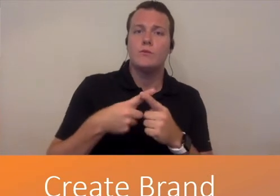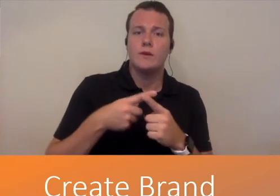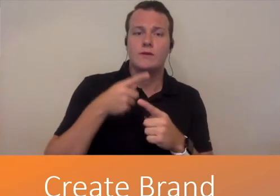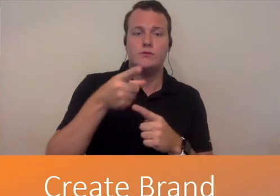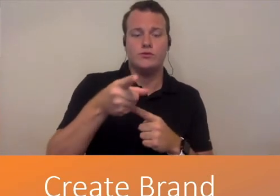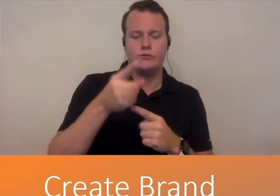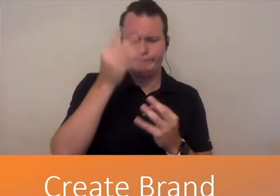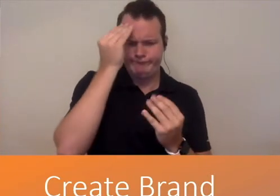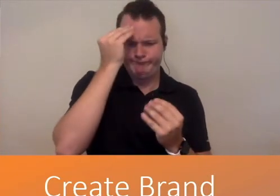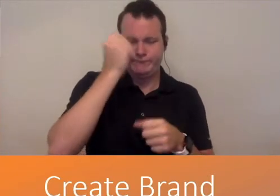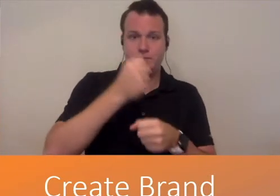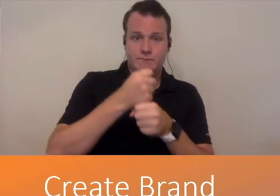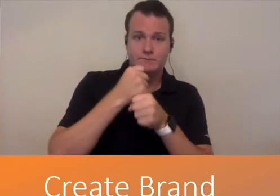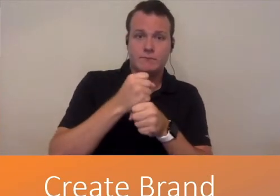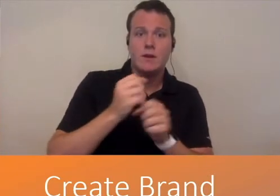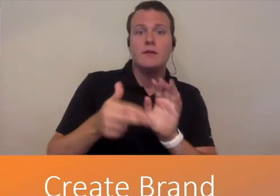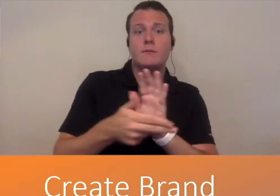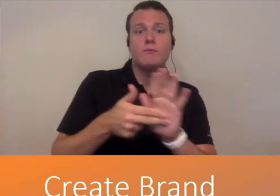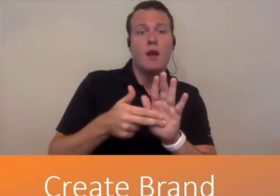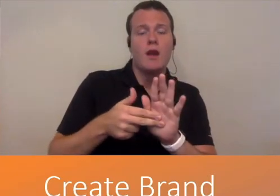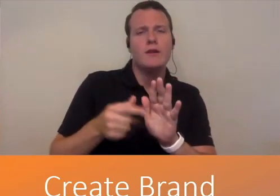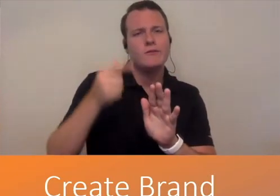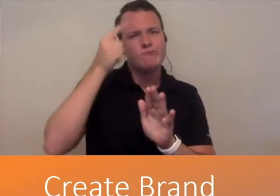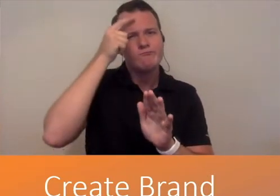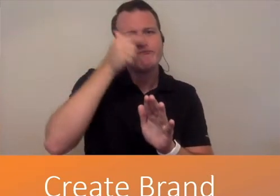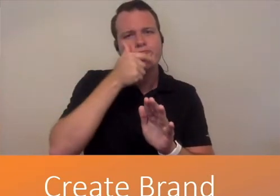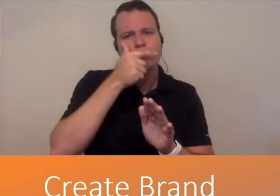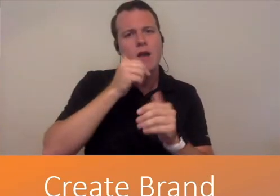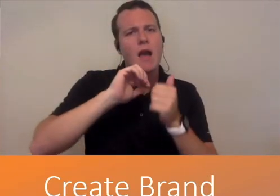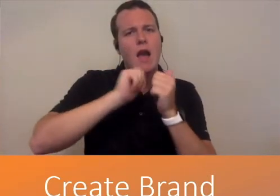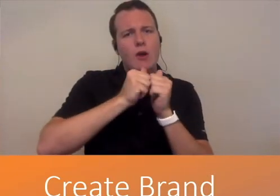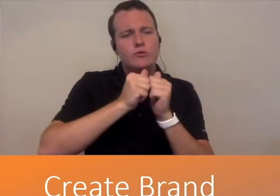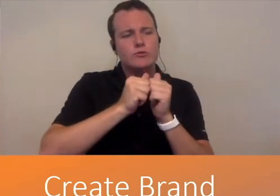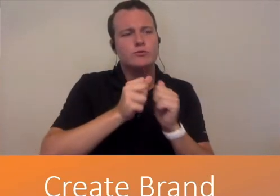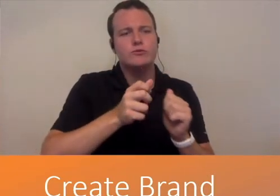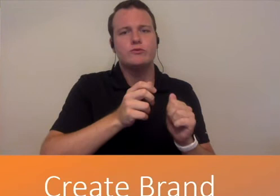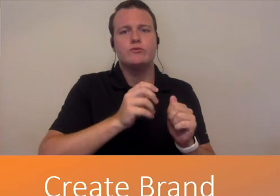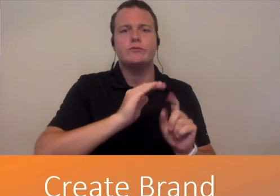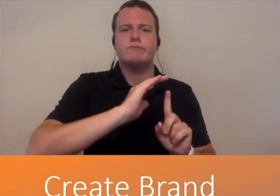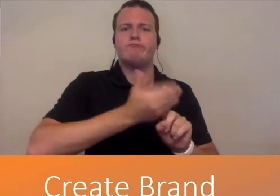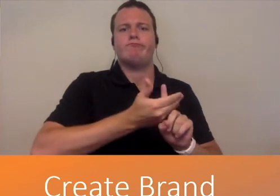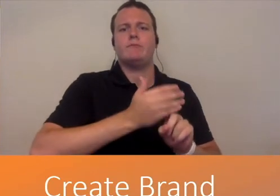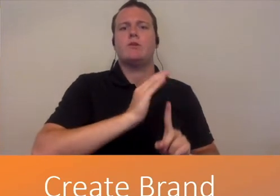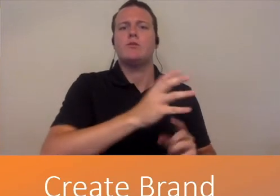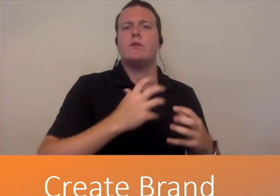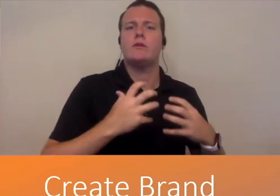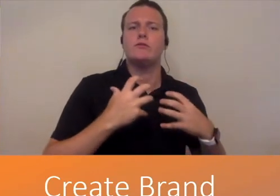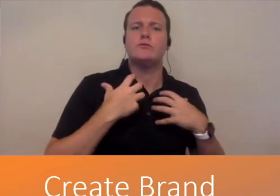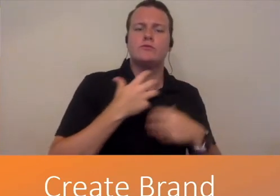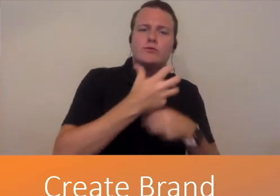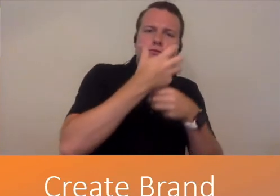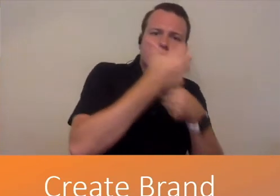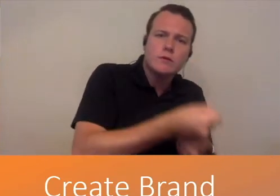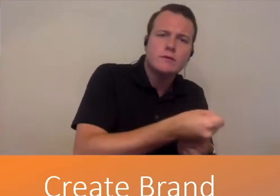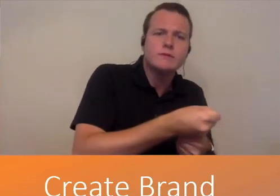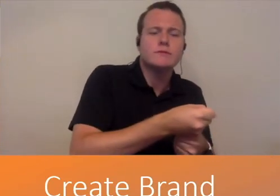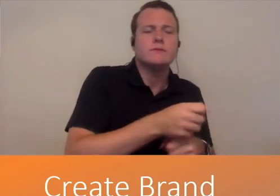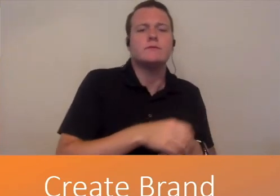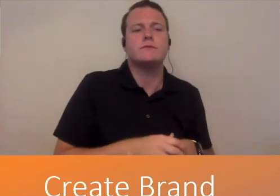want to learn how to gain the trust and loyalty of these physicians and the people that you're